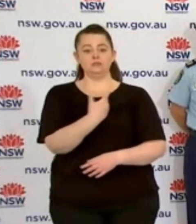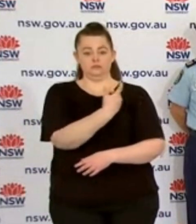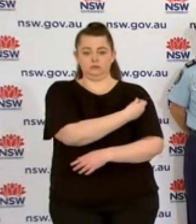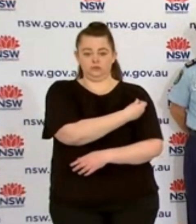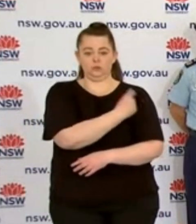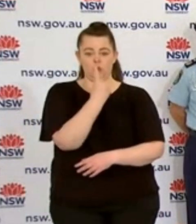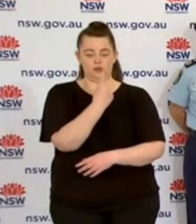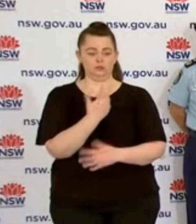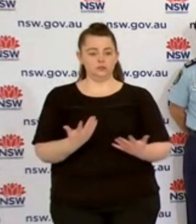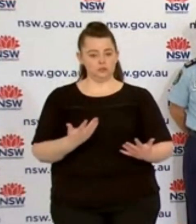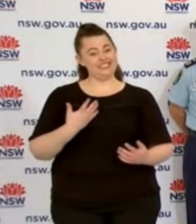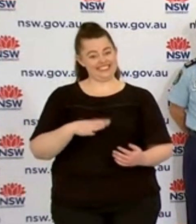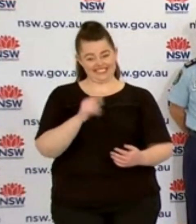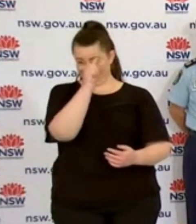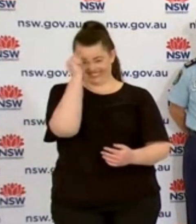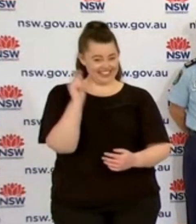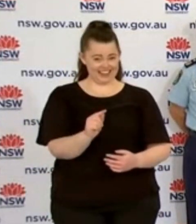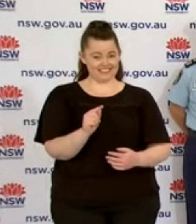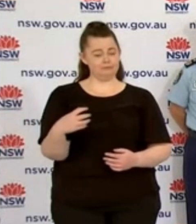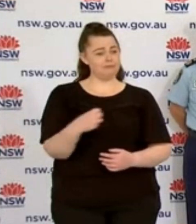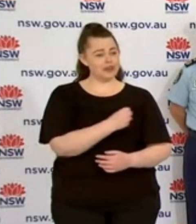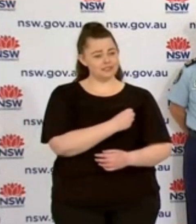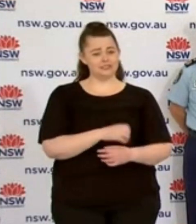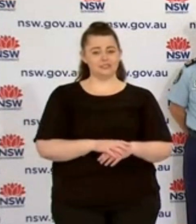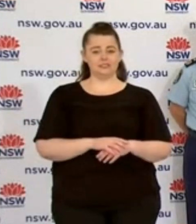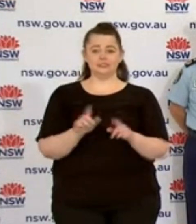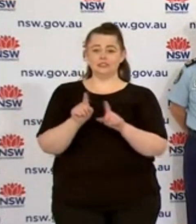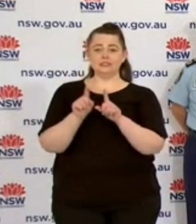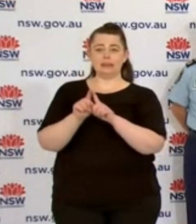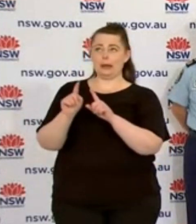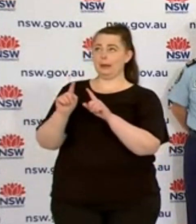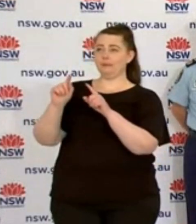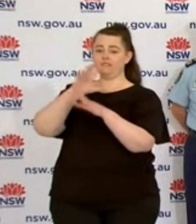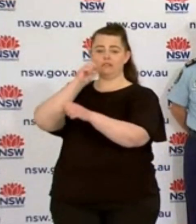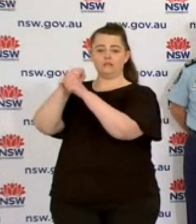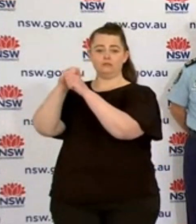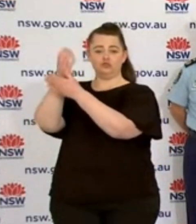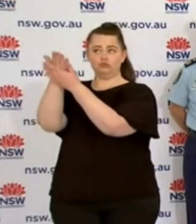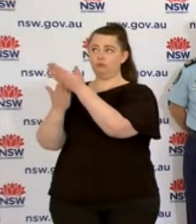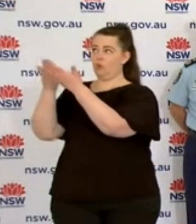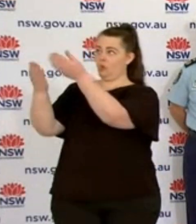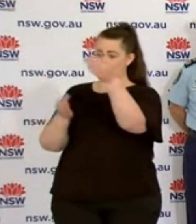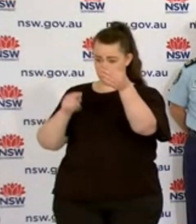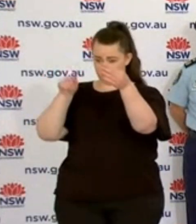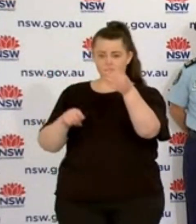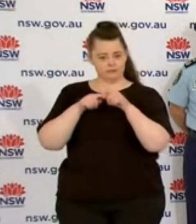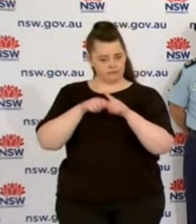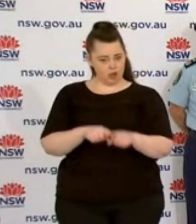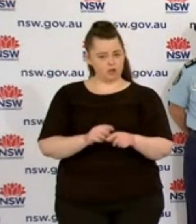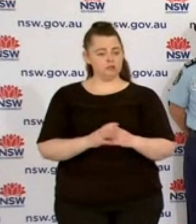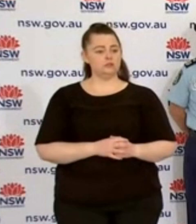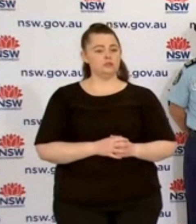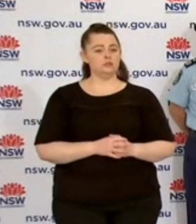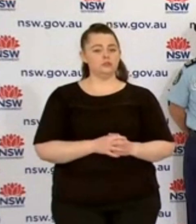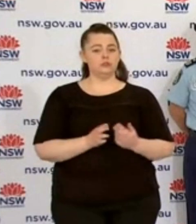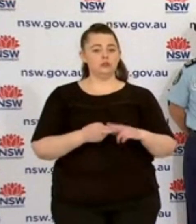That is what all of us supported at National Cabinet. However, if we hit those 6 million targets, there are opportunities for us to